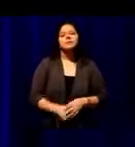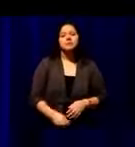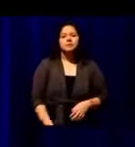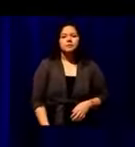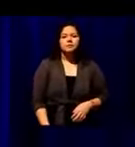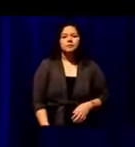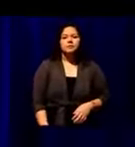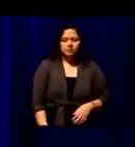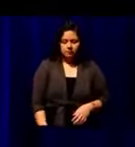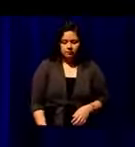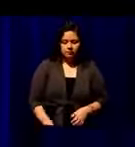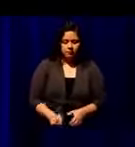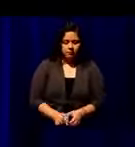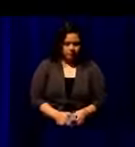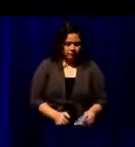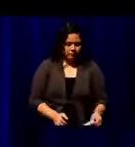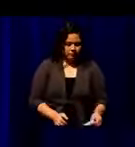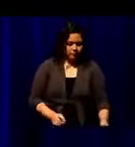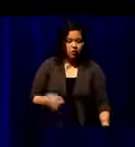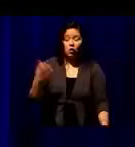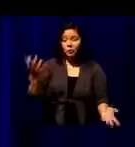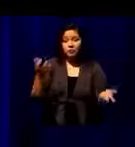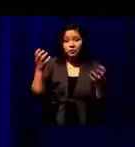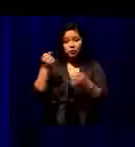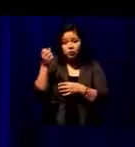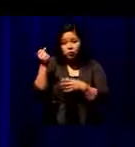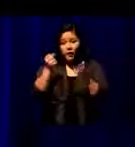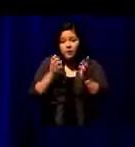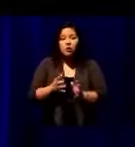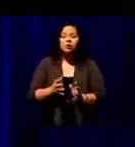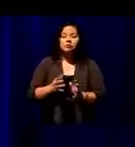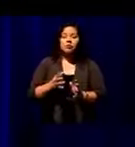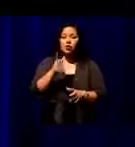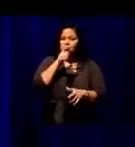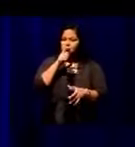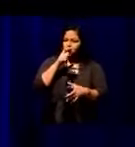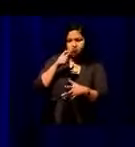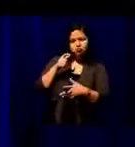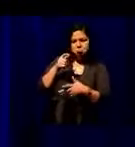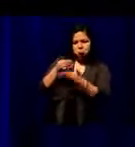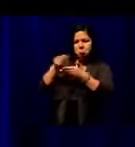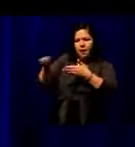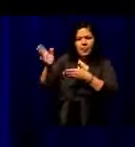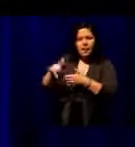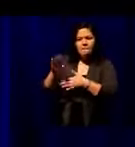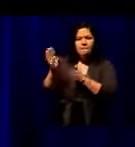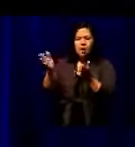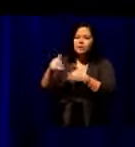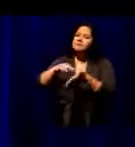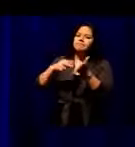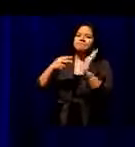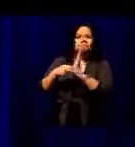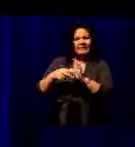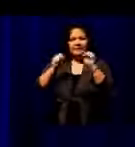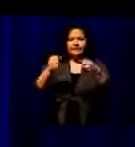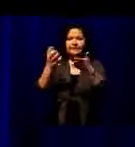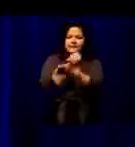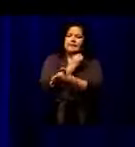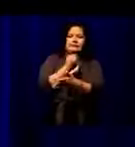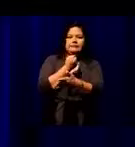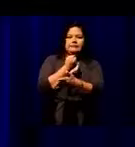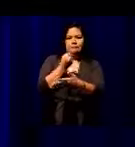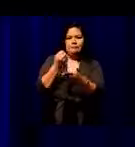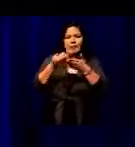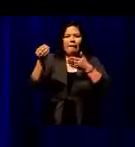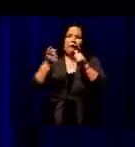So subscribers, box subscribers will have first access to anything that we are able to